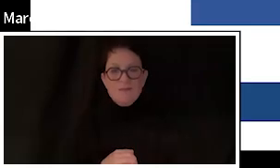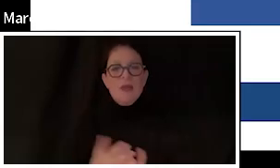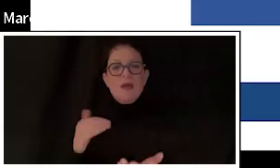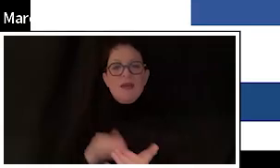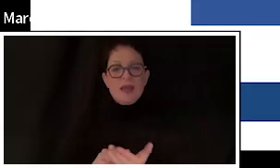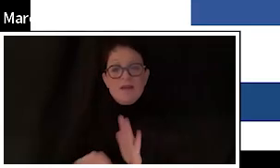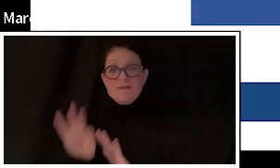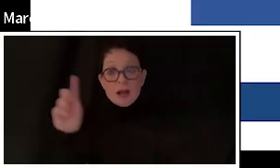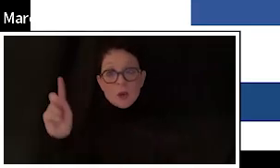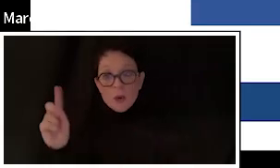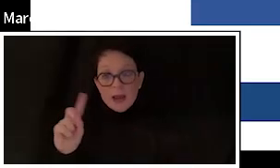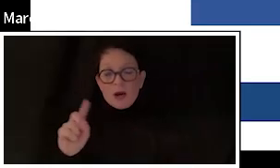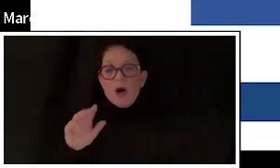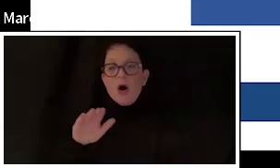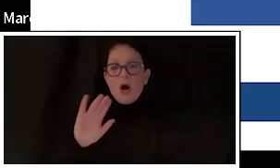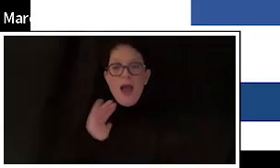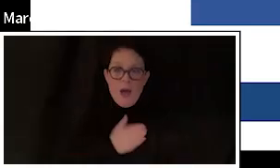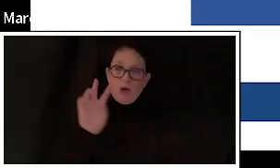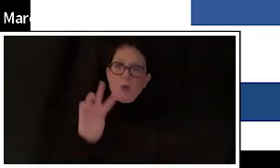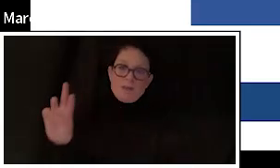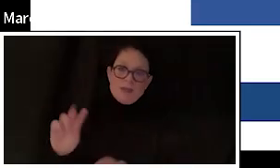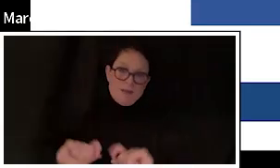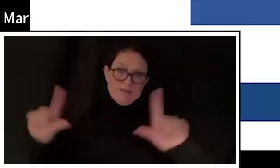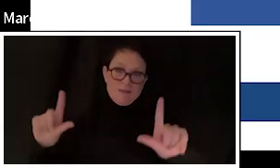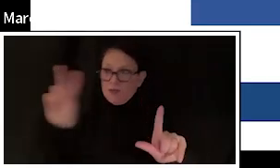you can find this on our website.